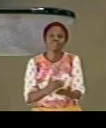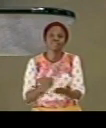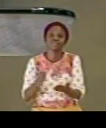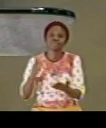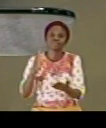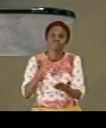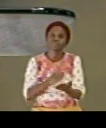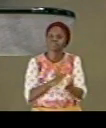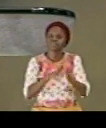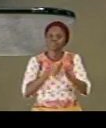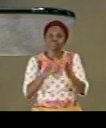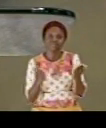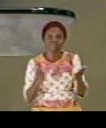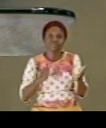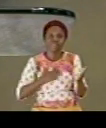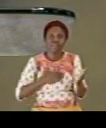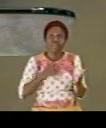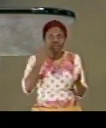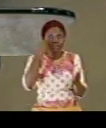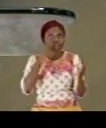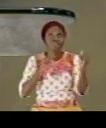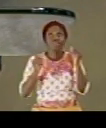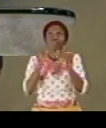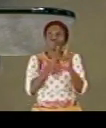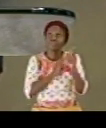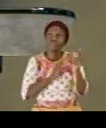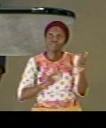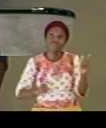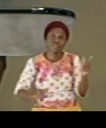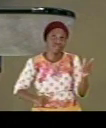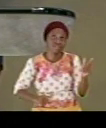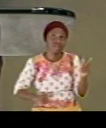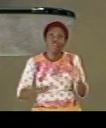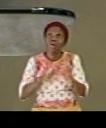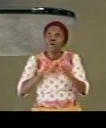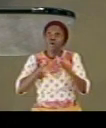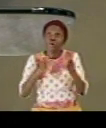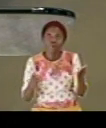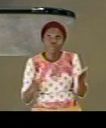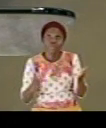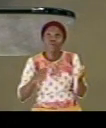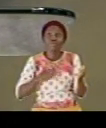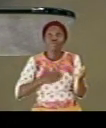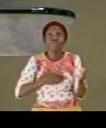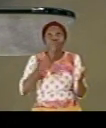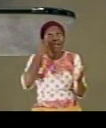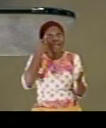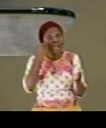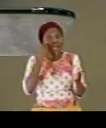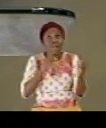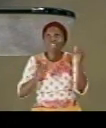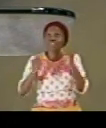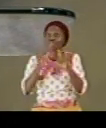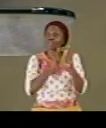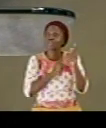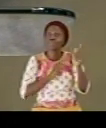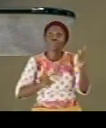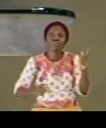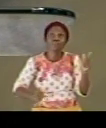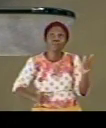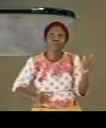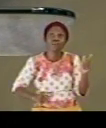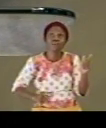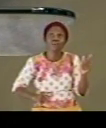obey. Open my eyes, dear Lord, and open my heart, dear